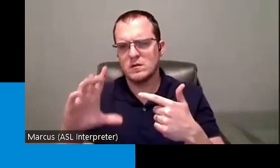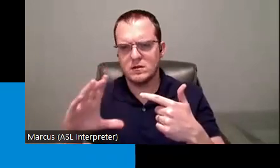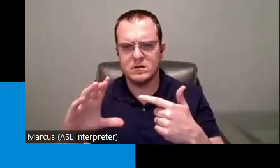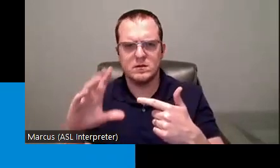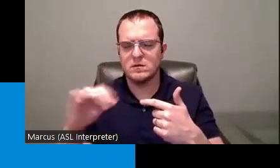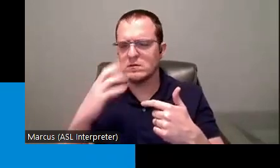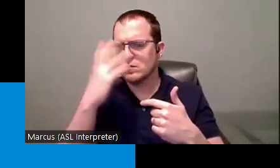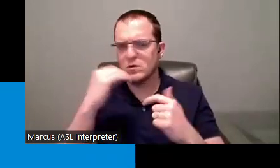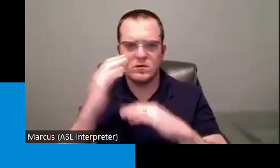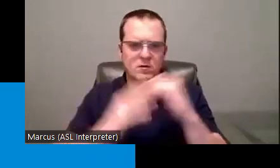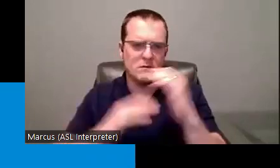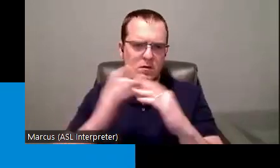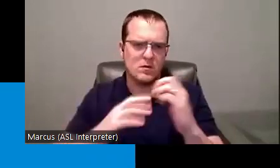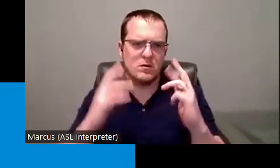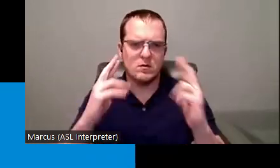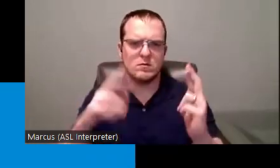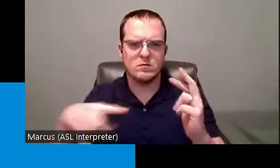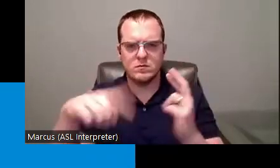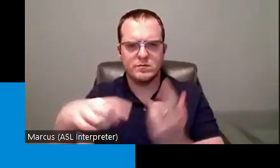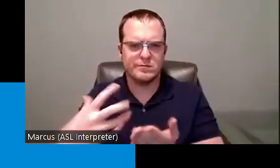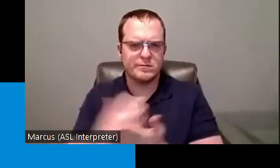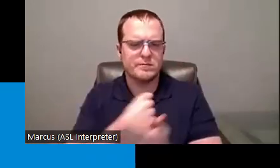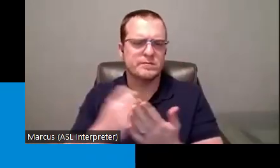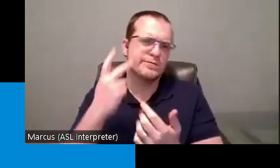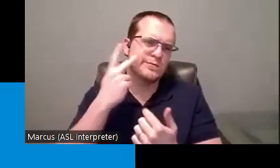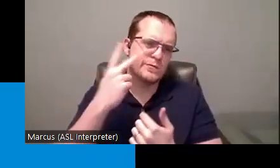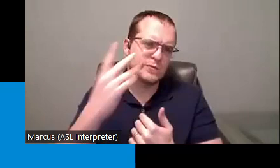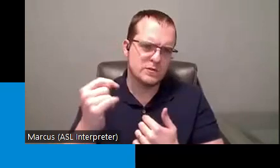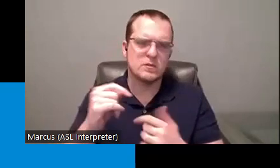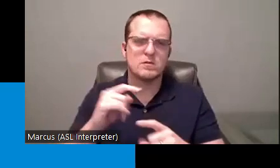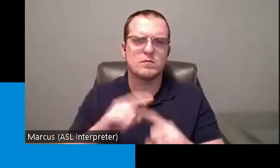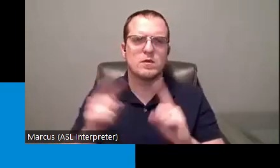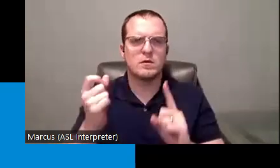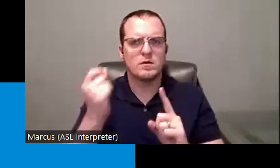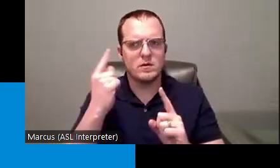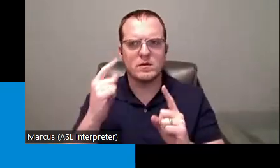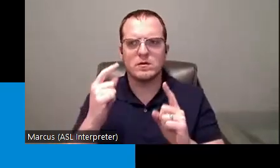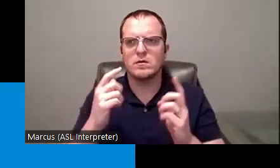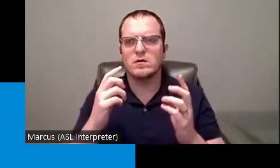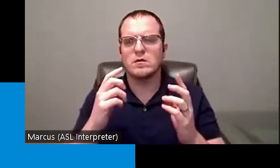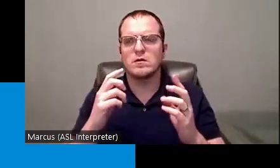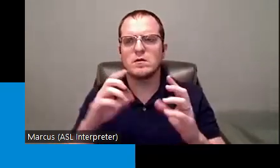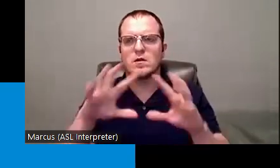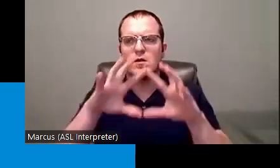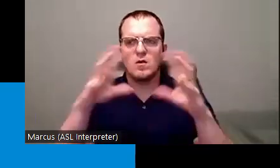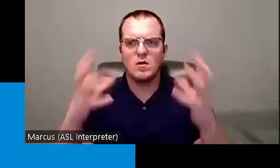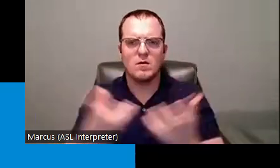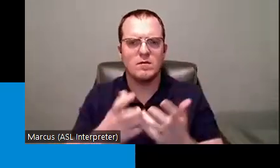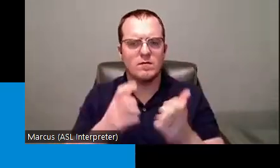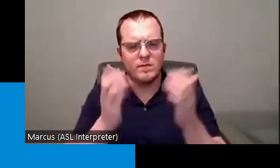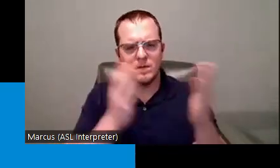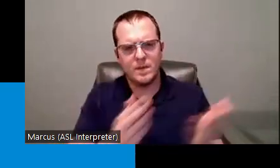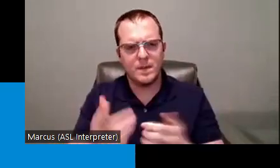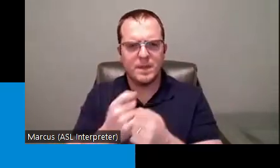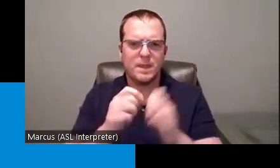building. I hope everybody gets a chance to look at it. However, the overall planning and